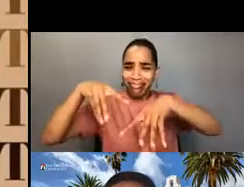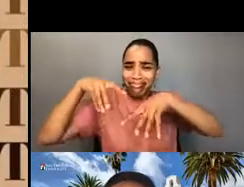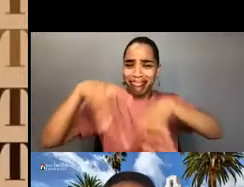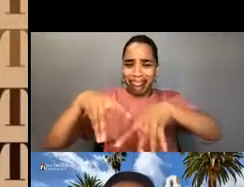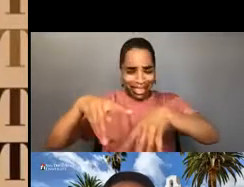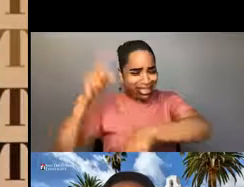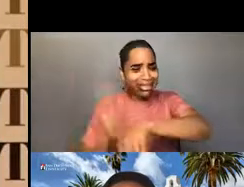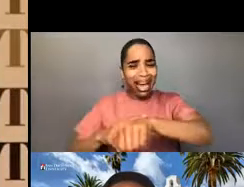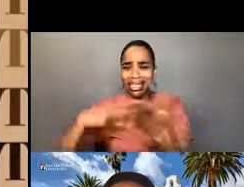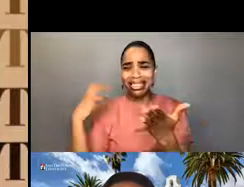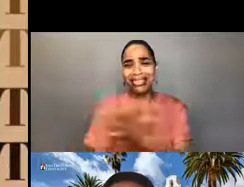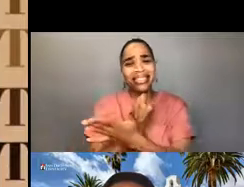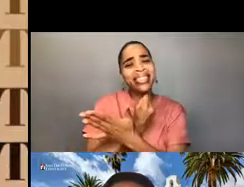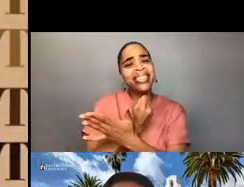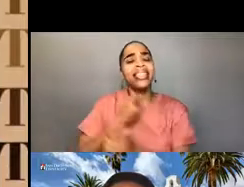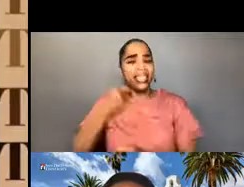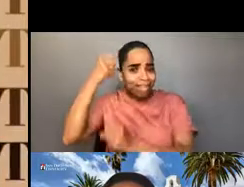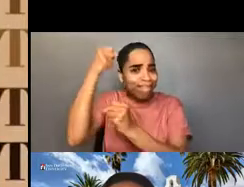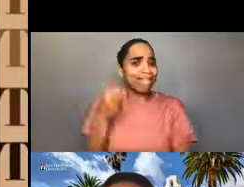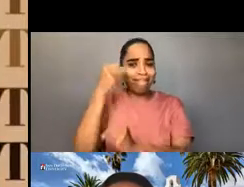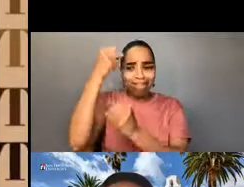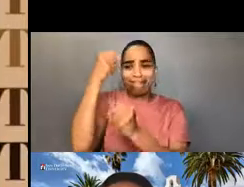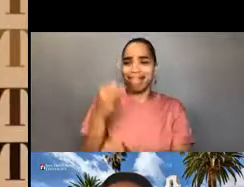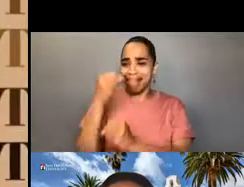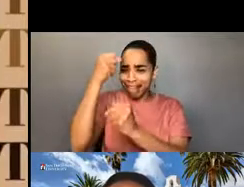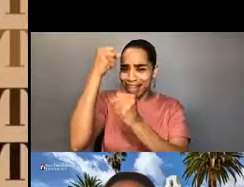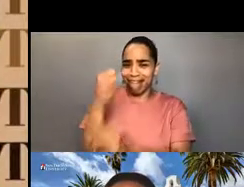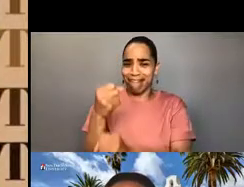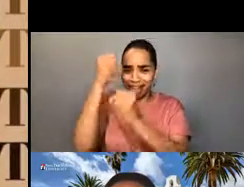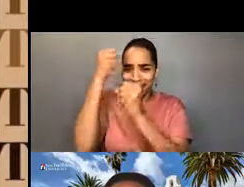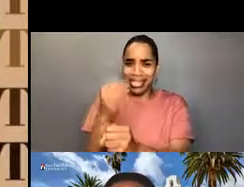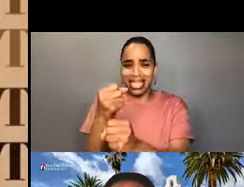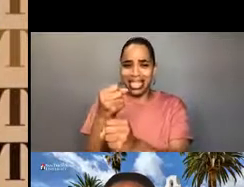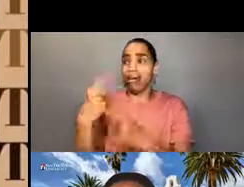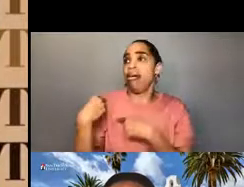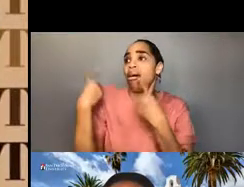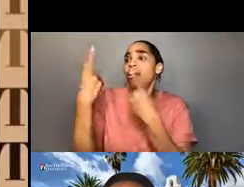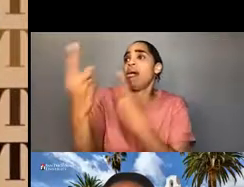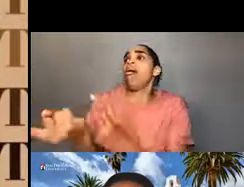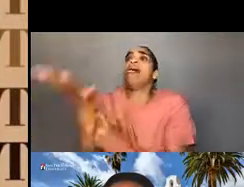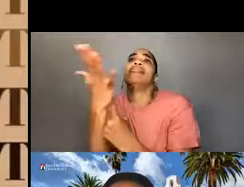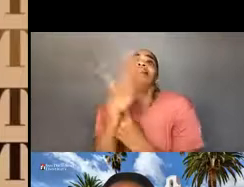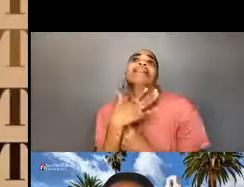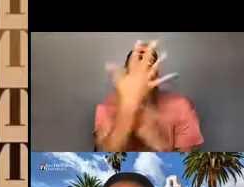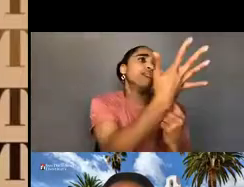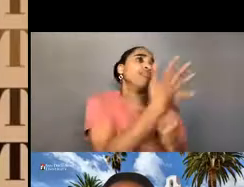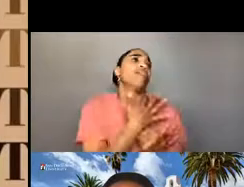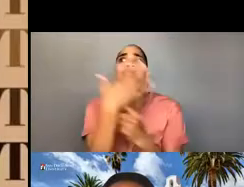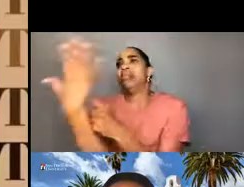around. Goes and comes around. Is this defiance that's got me down?